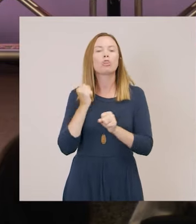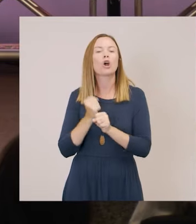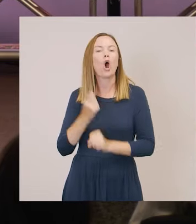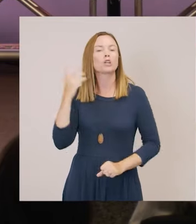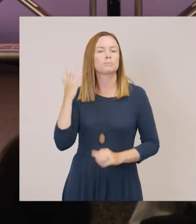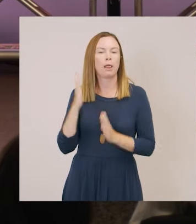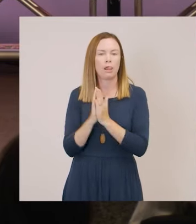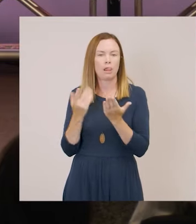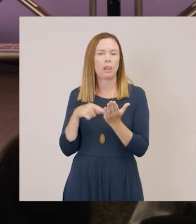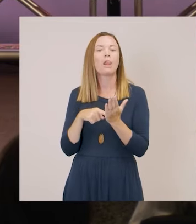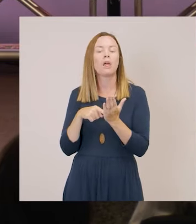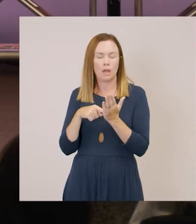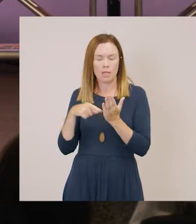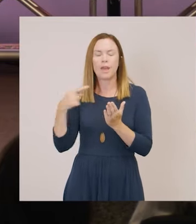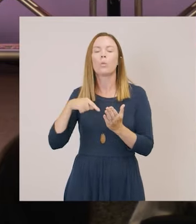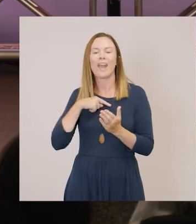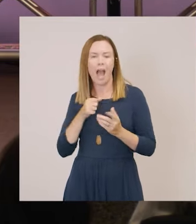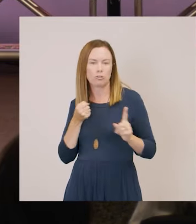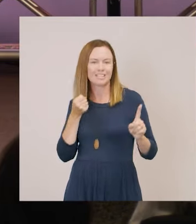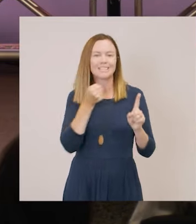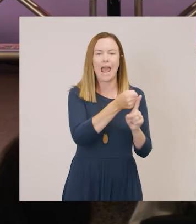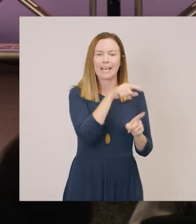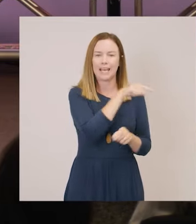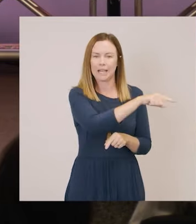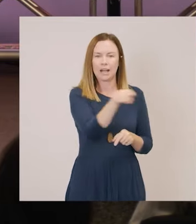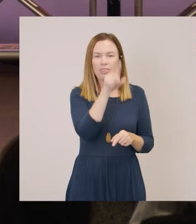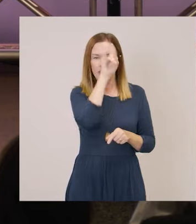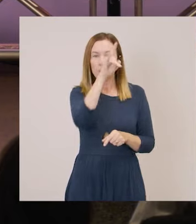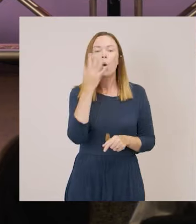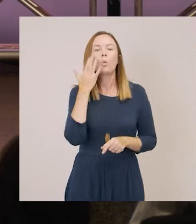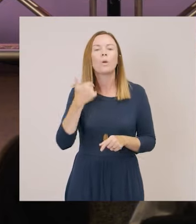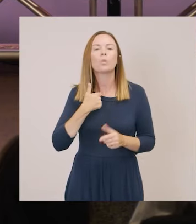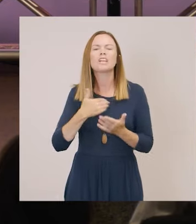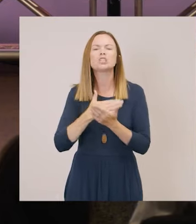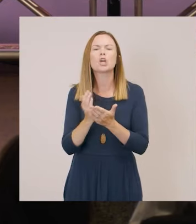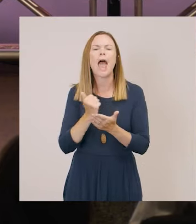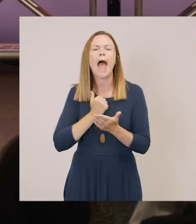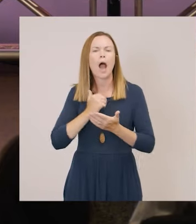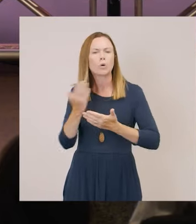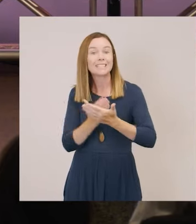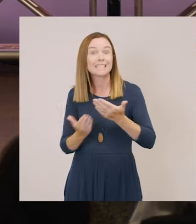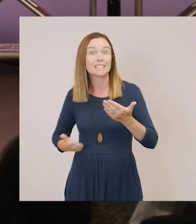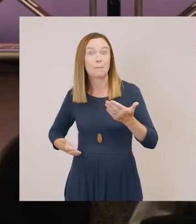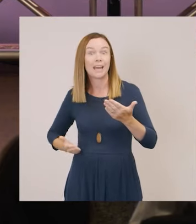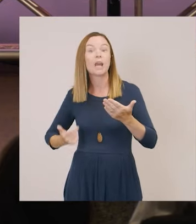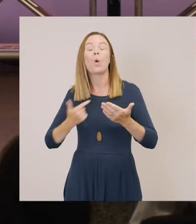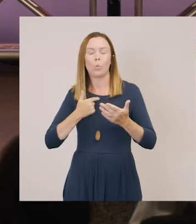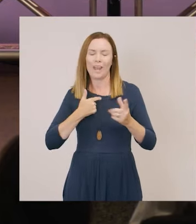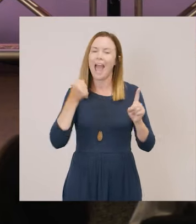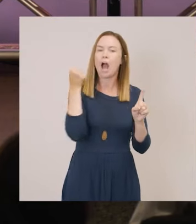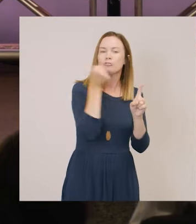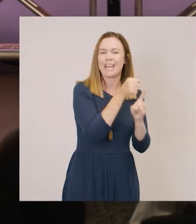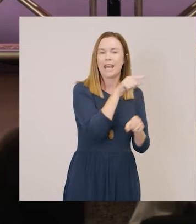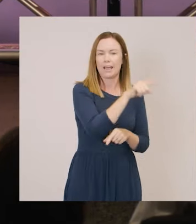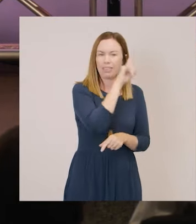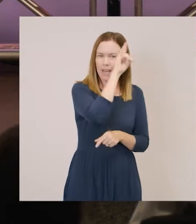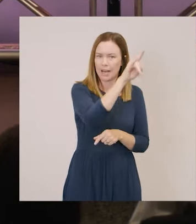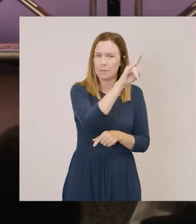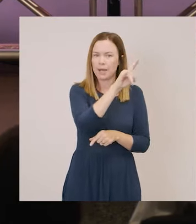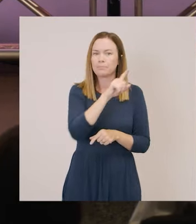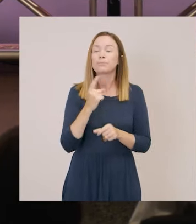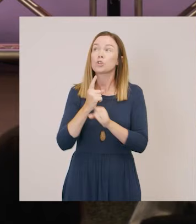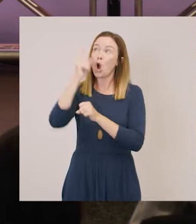we are attacking the enemy. Whenever we're sharing our testimony, we're attacking the enemy. Putting on the armor